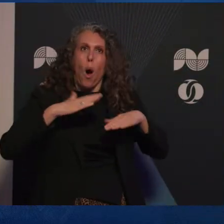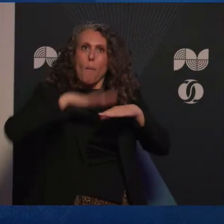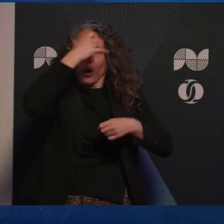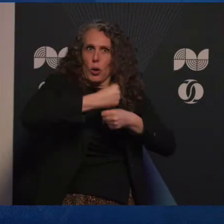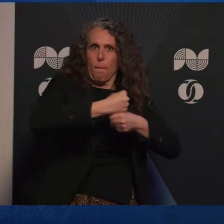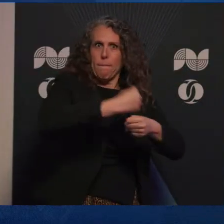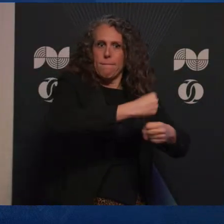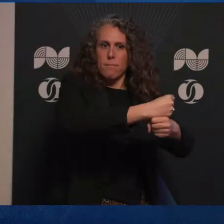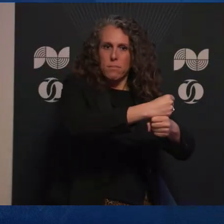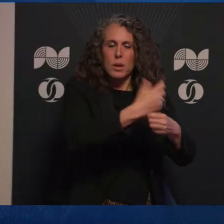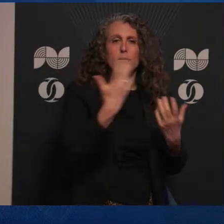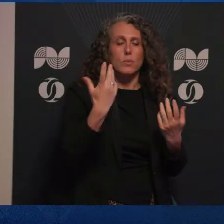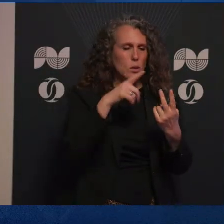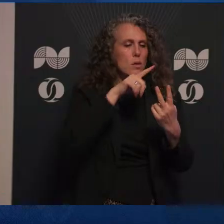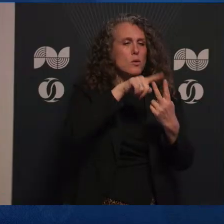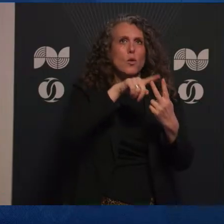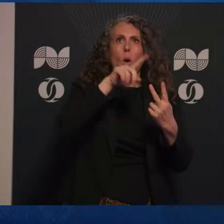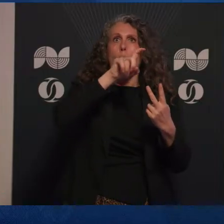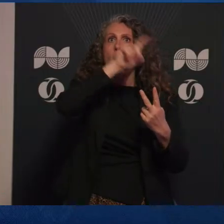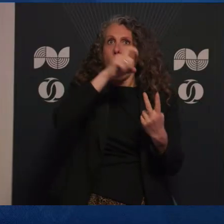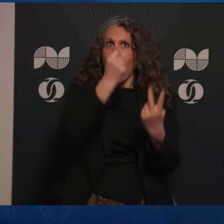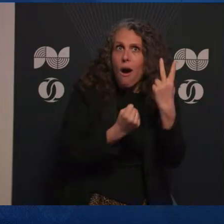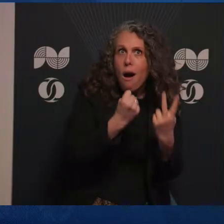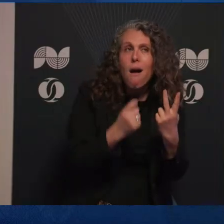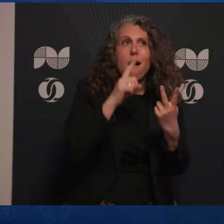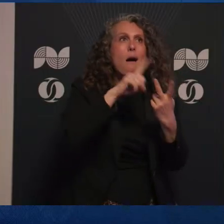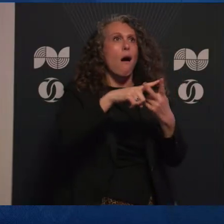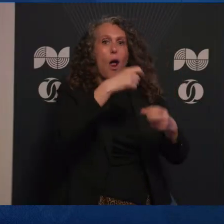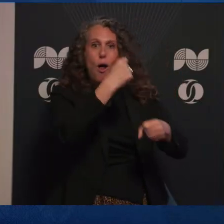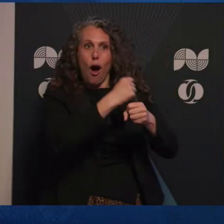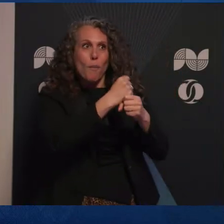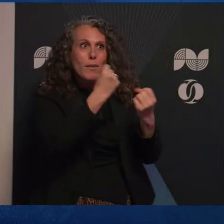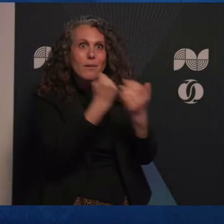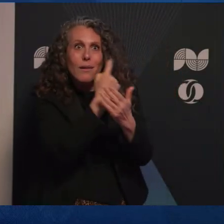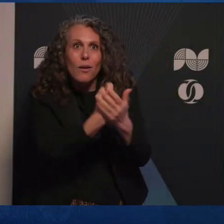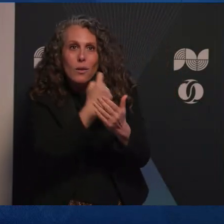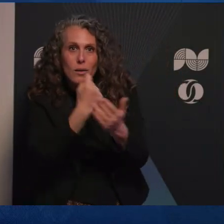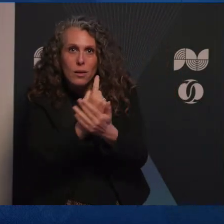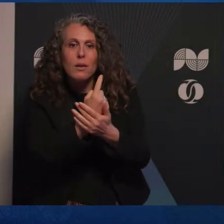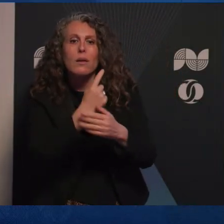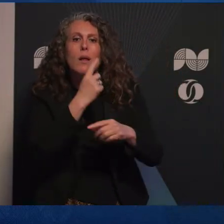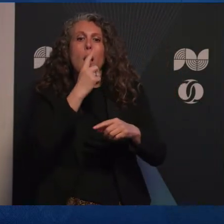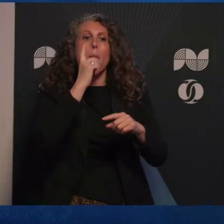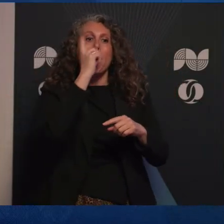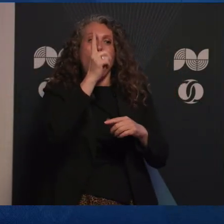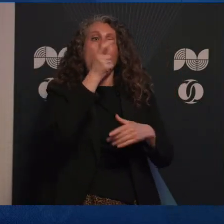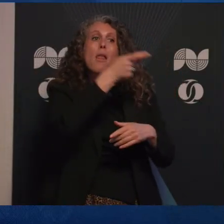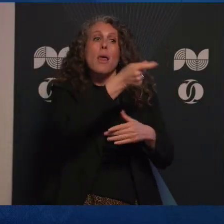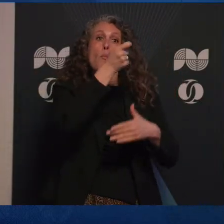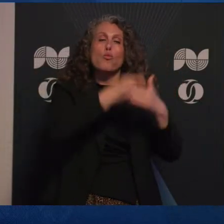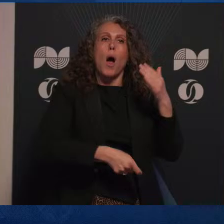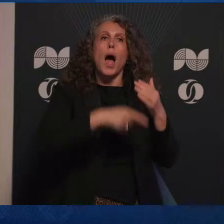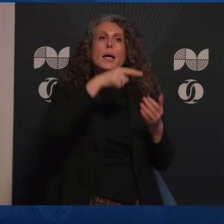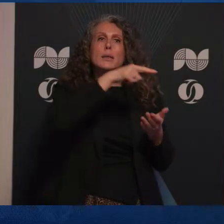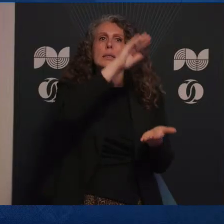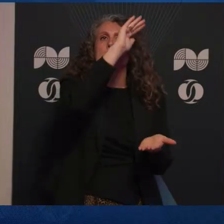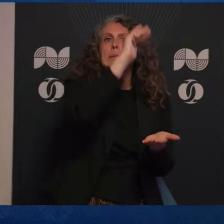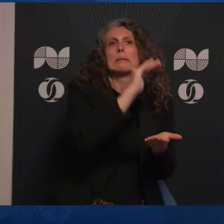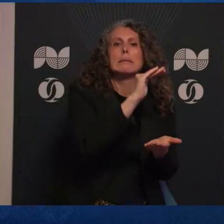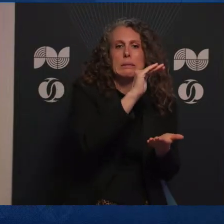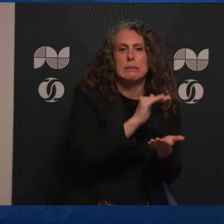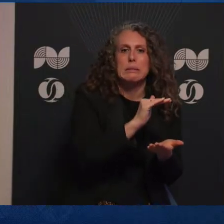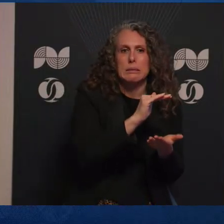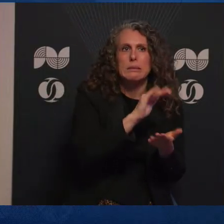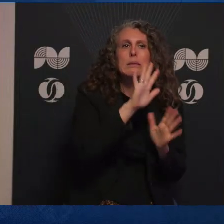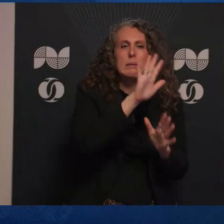cars help keep employment, but increases the cost of electric vehicles and slows down electrification